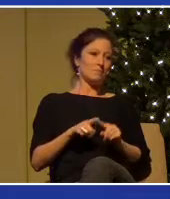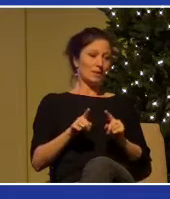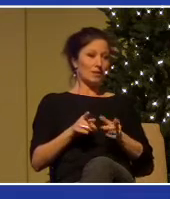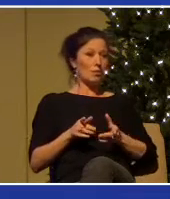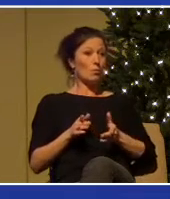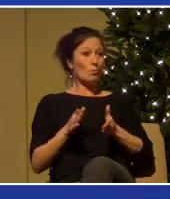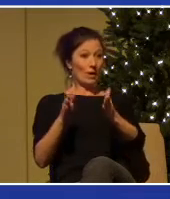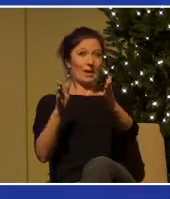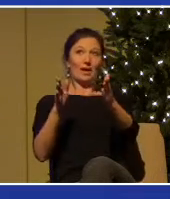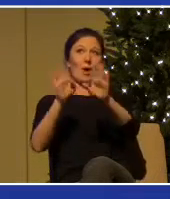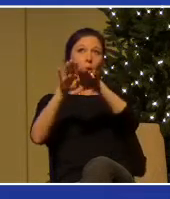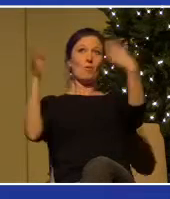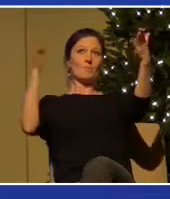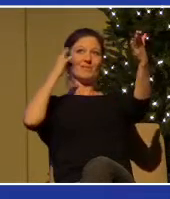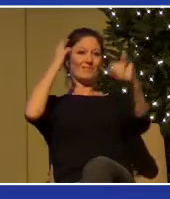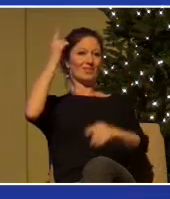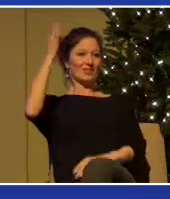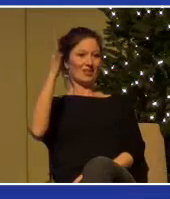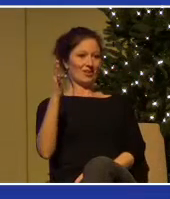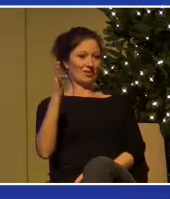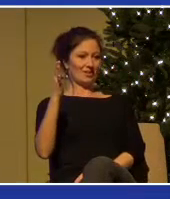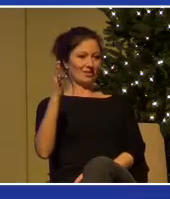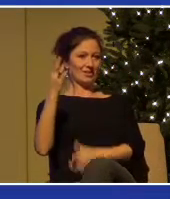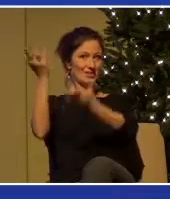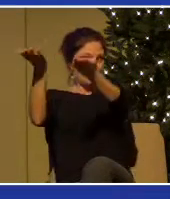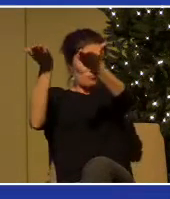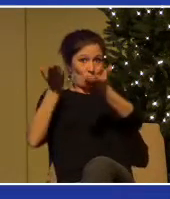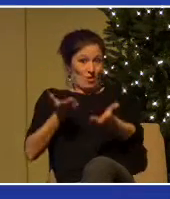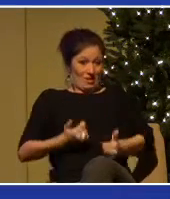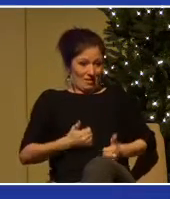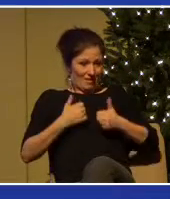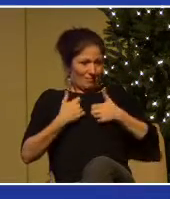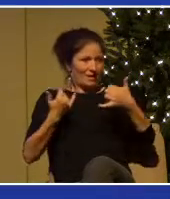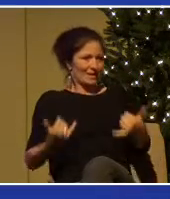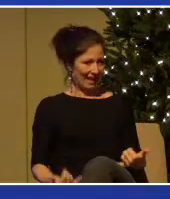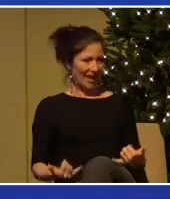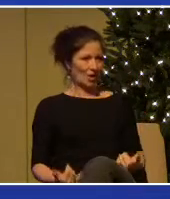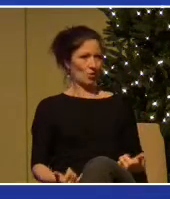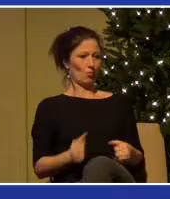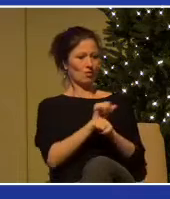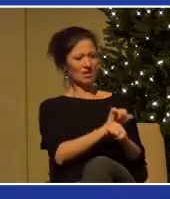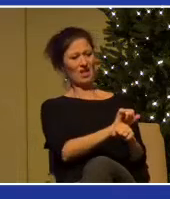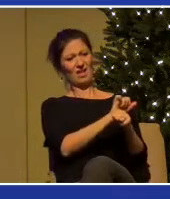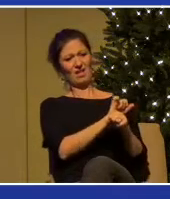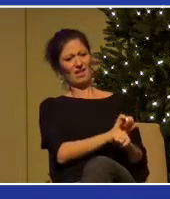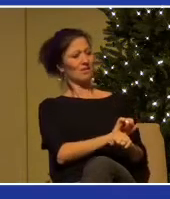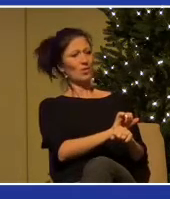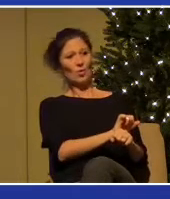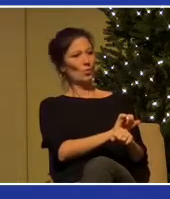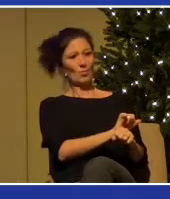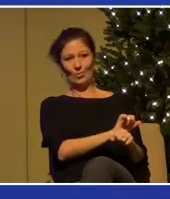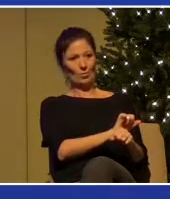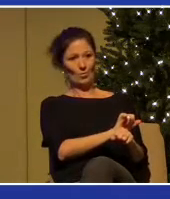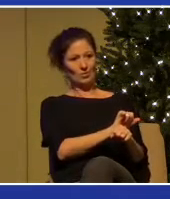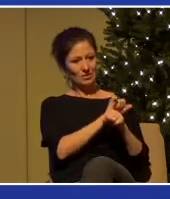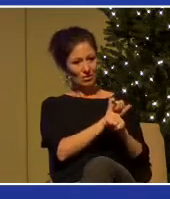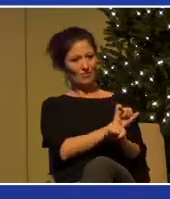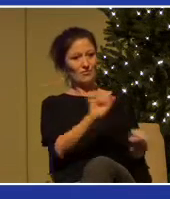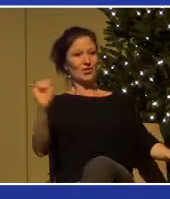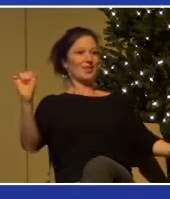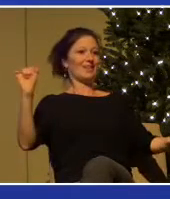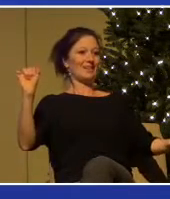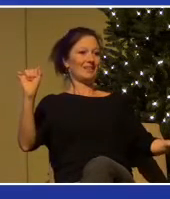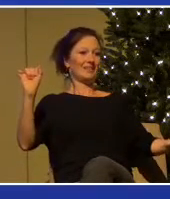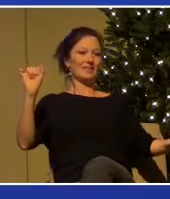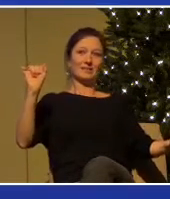God. But he comes to bring life now, in this world, the place where he